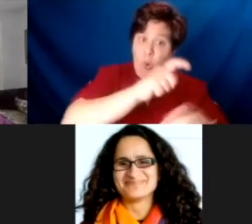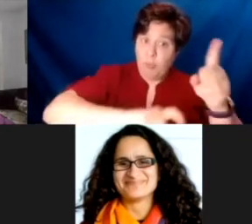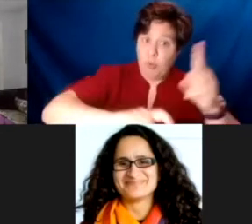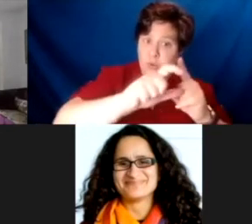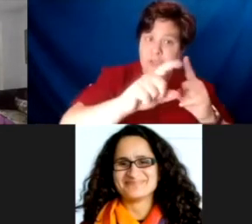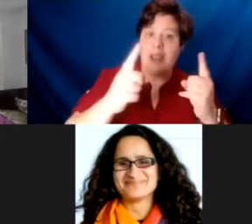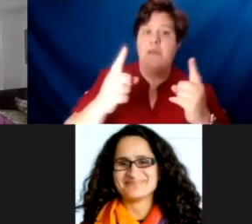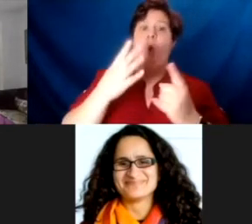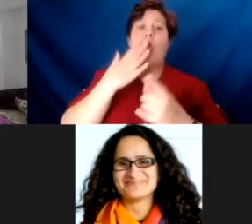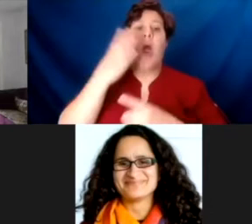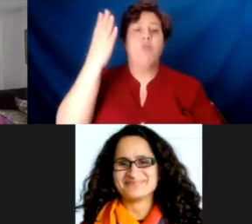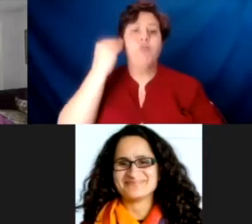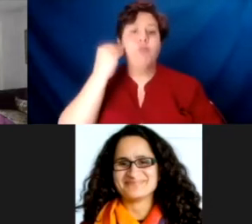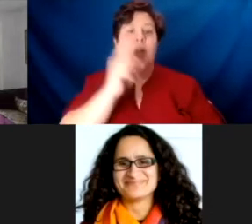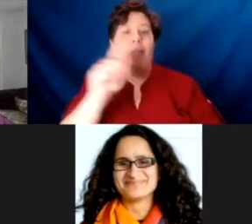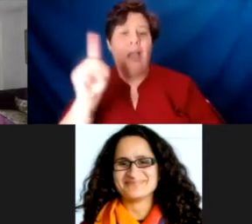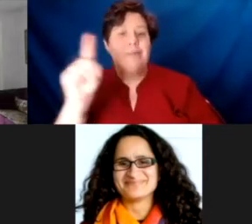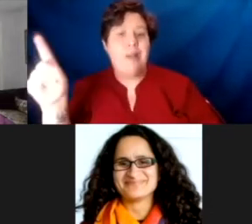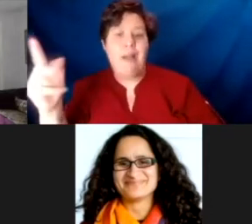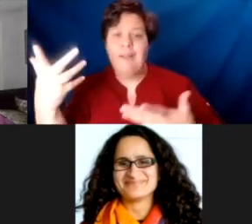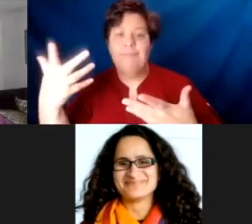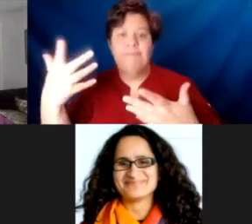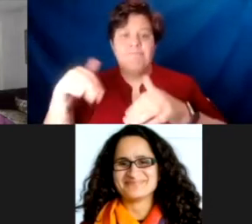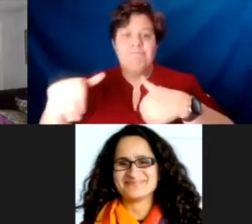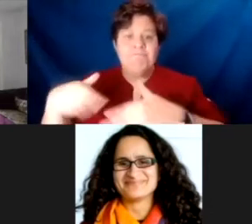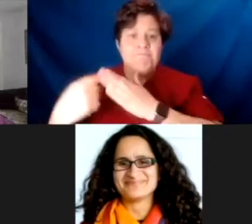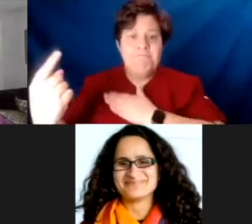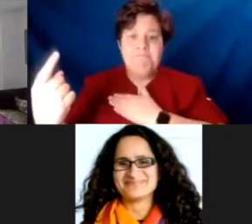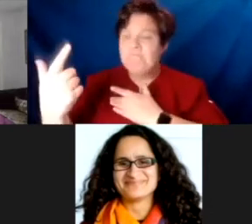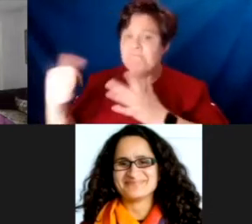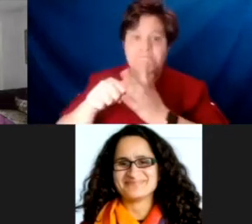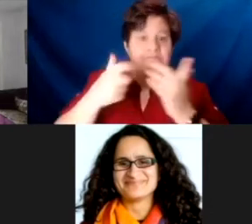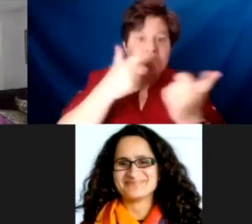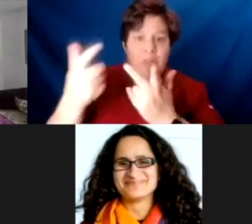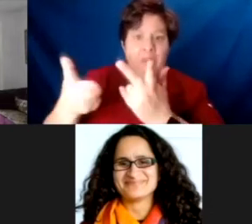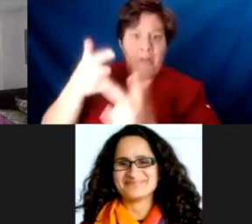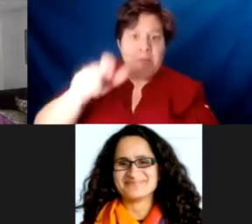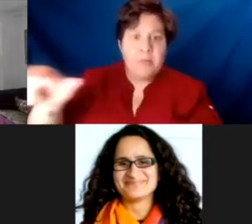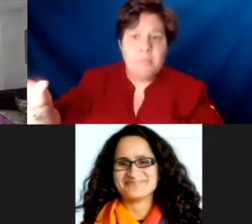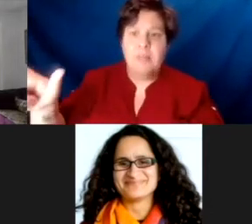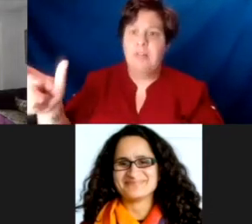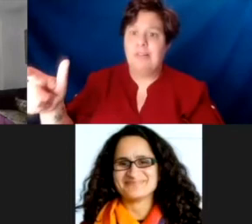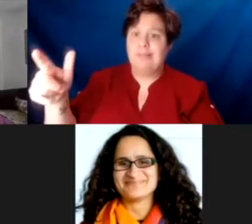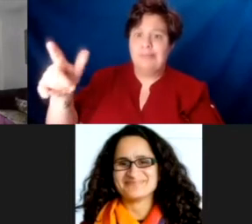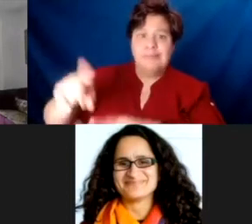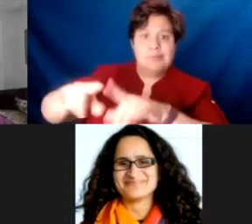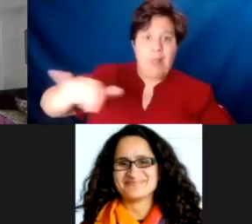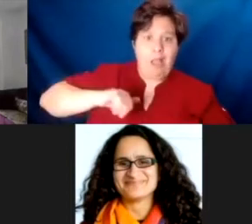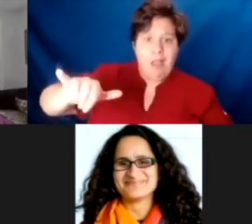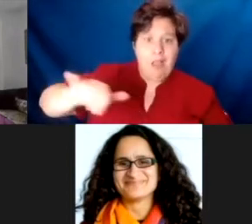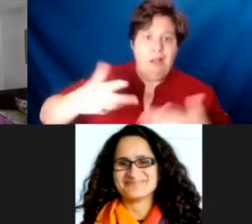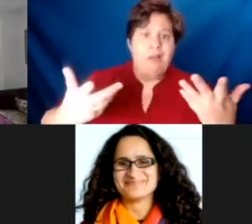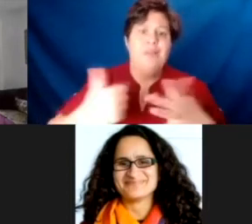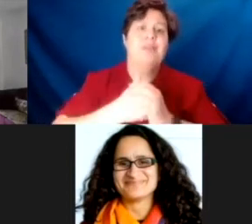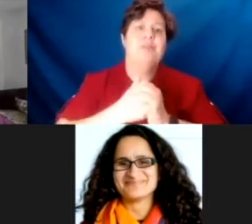but losing your hearing later on in life, it is really hard to find other people who are like you. And so